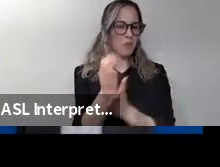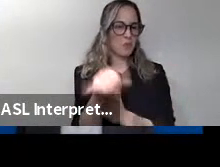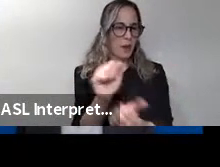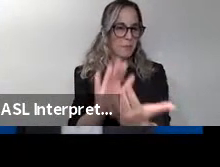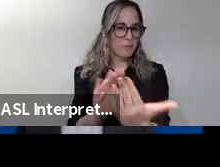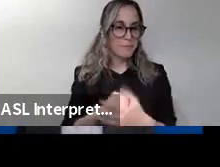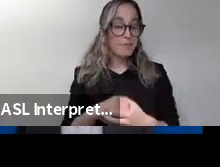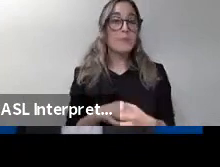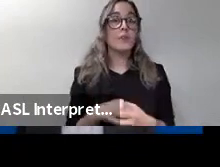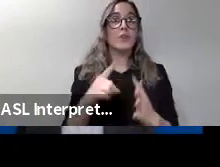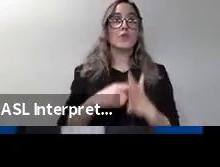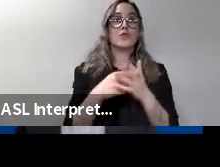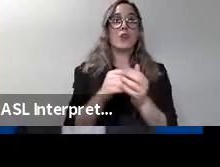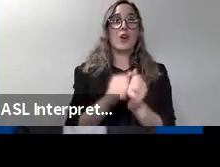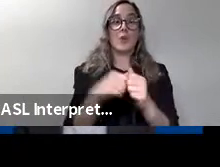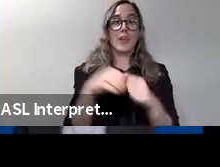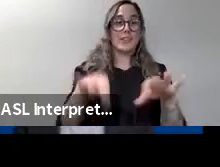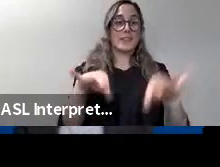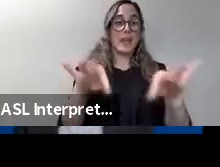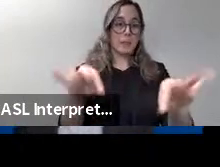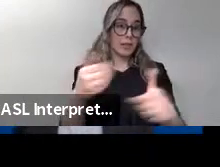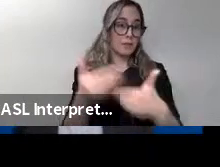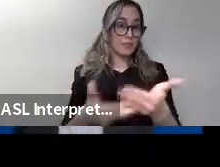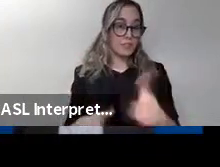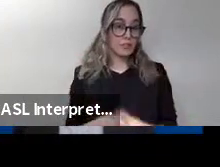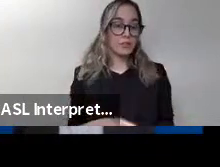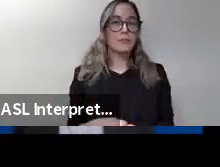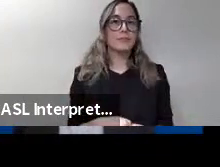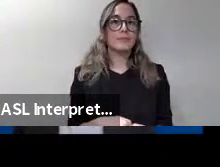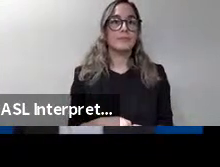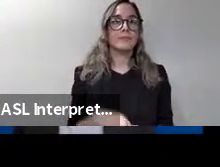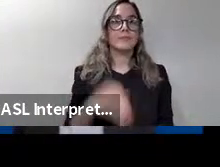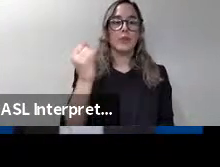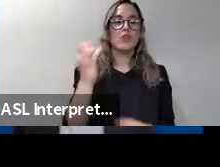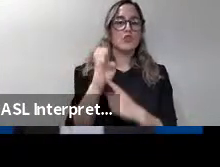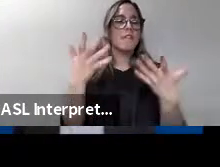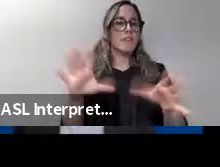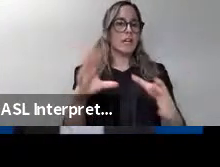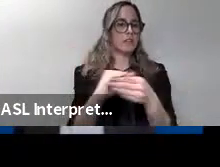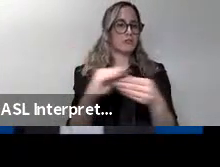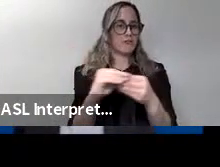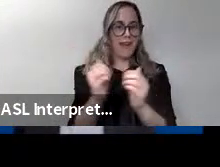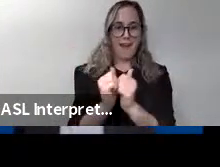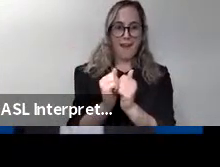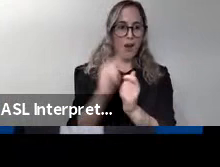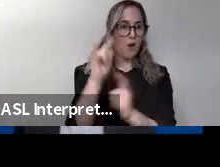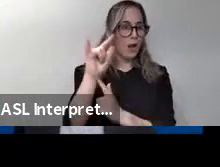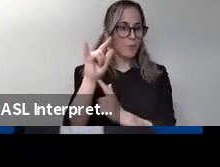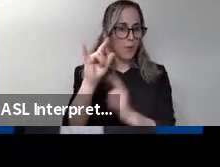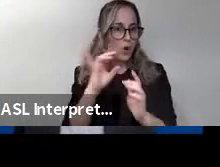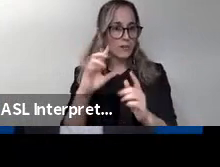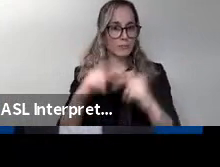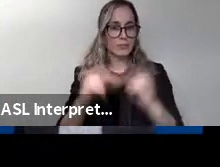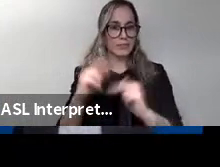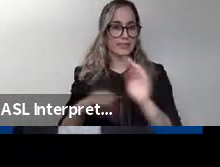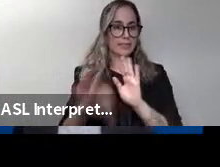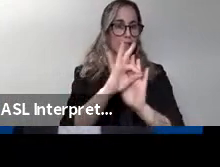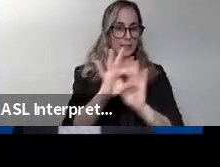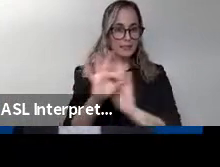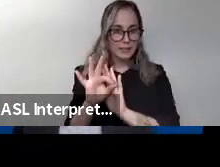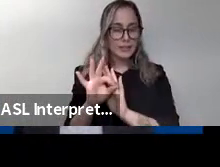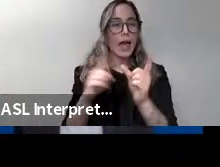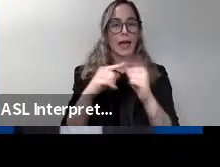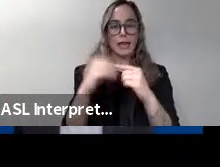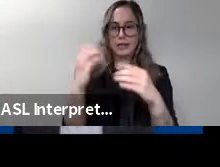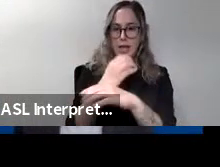Let's get started with the sampling procedures. Joe covered how the airports had been selected and noise contours or dose had been calculated for